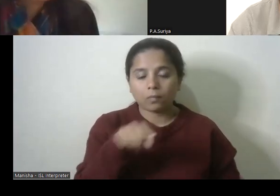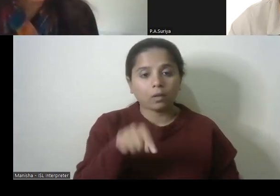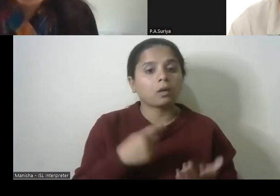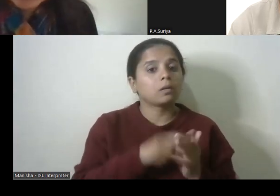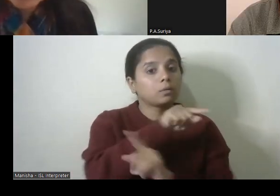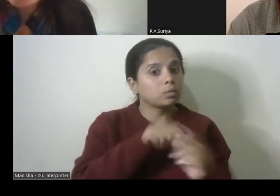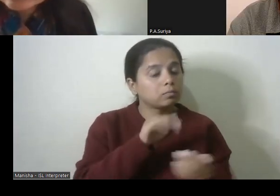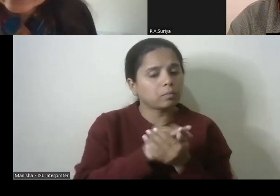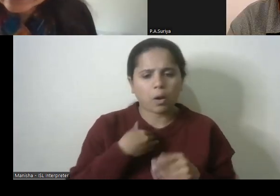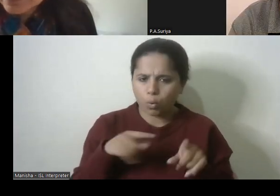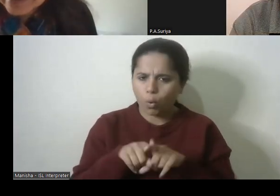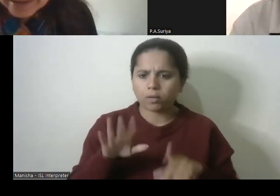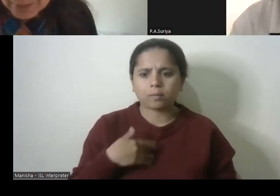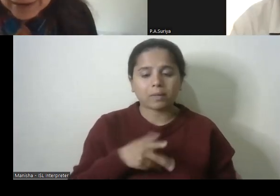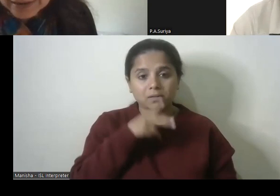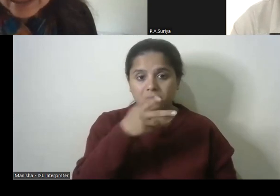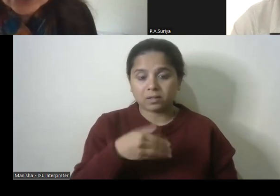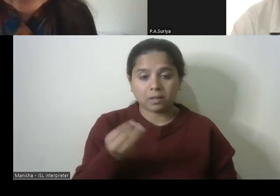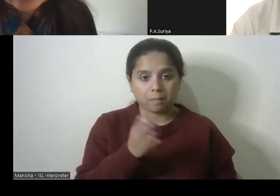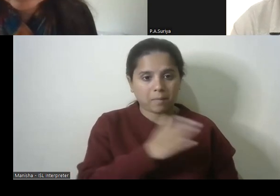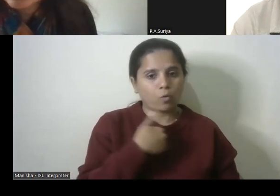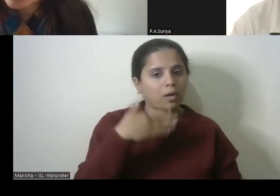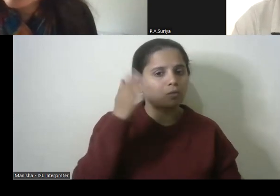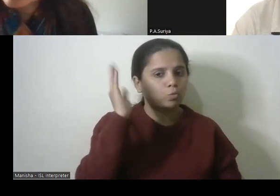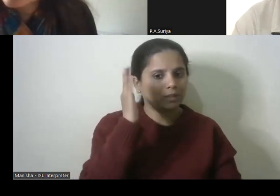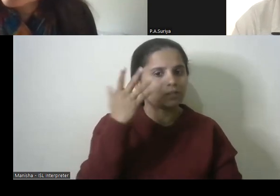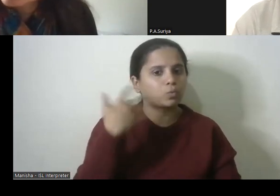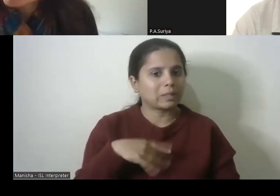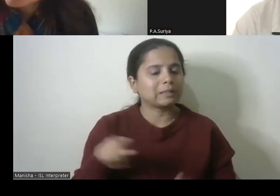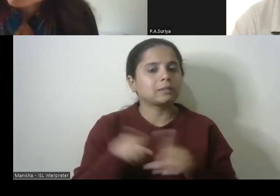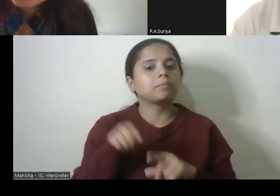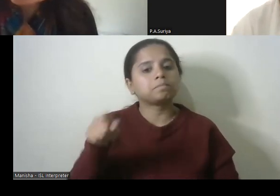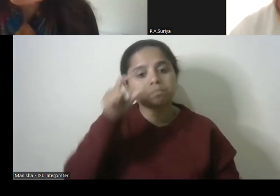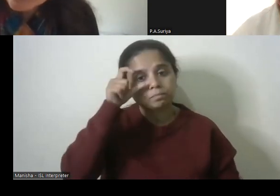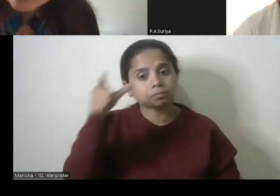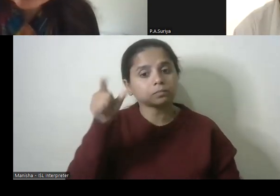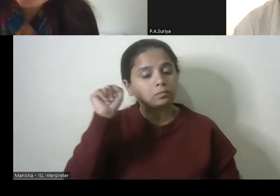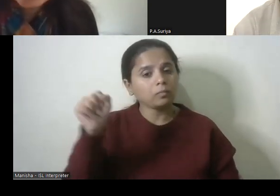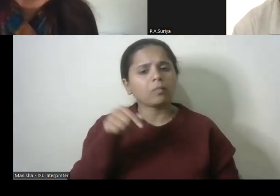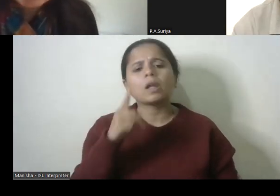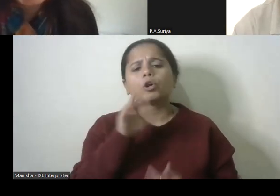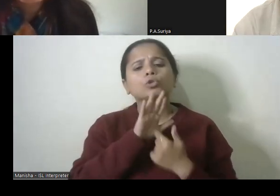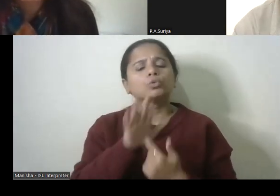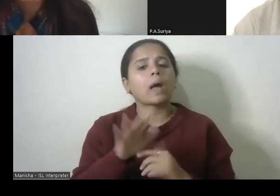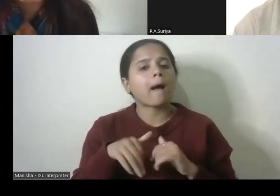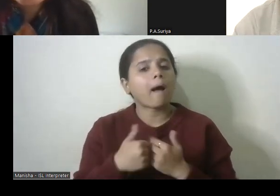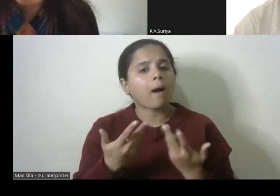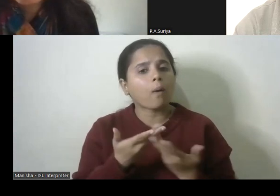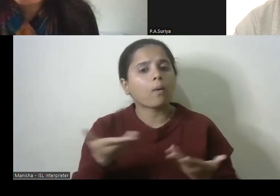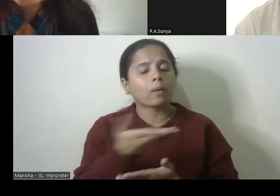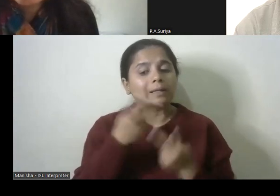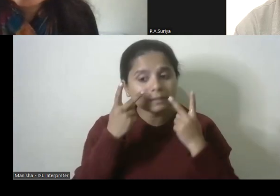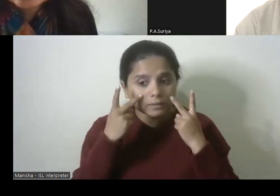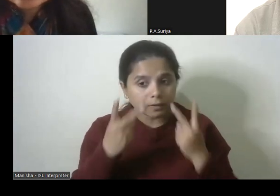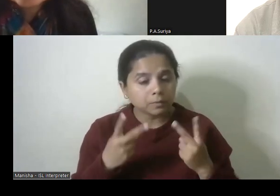reservations, which I also hinted at in my lecture I had begun with. And he was showing, you know, how this is a kind